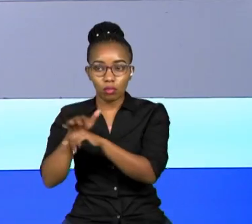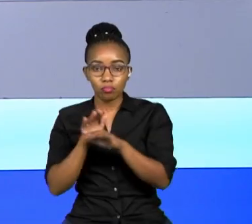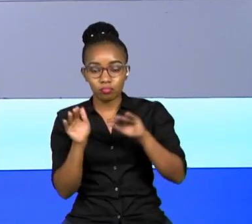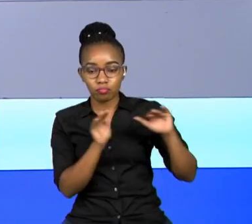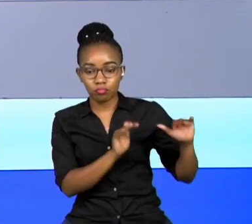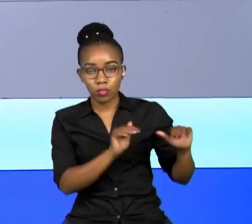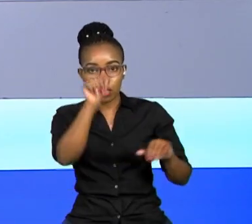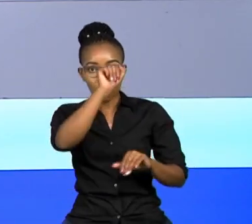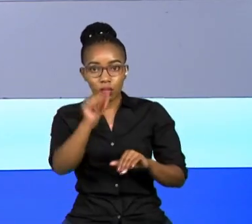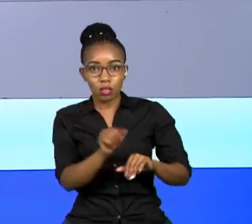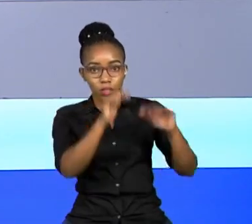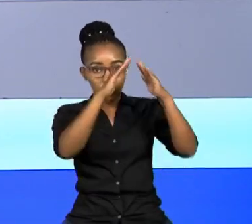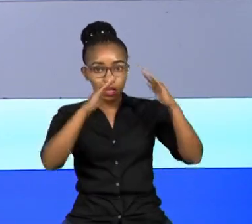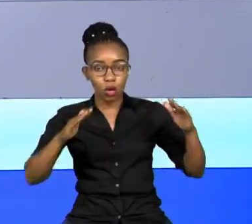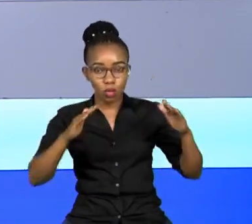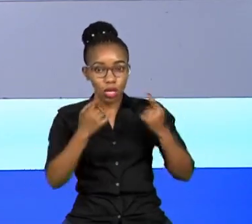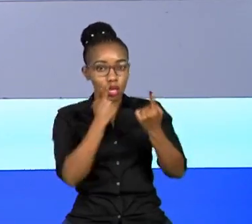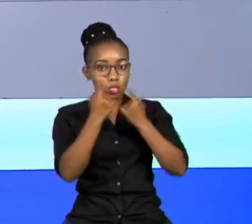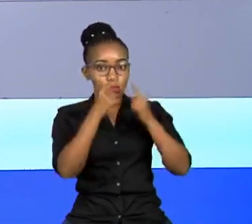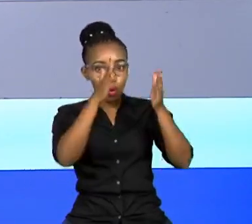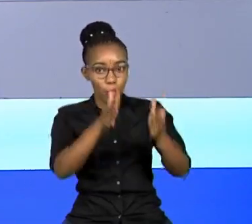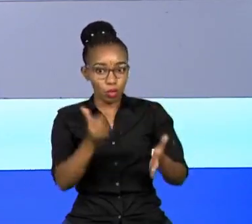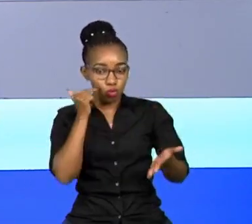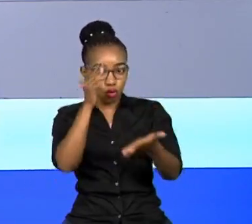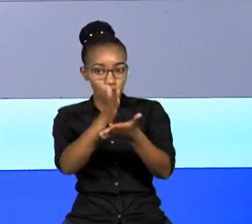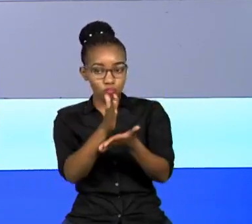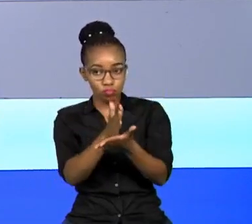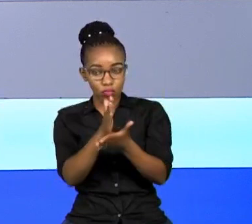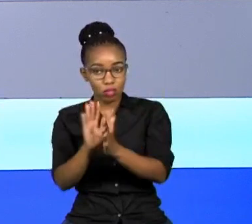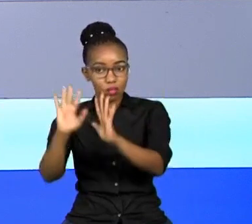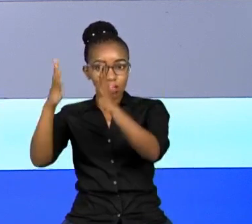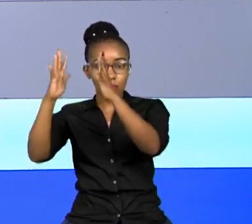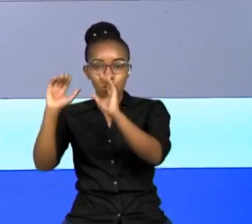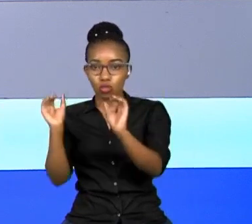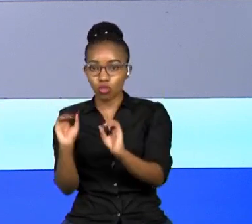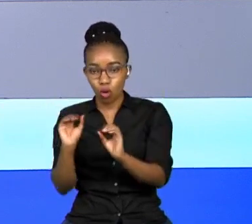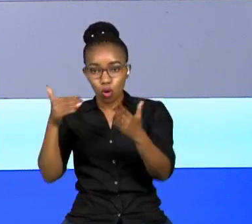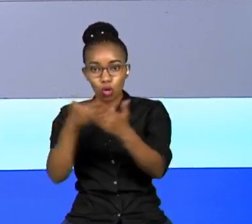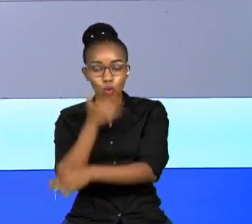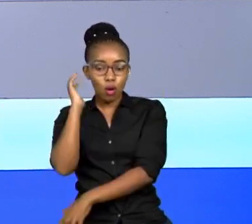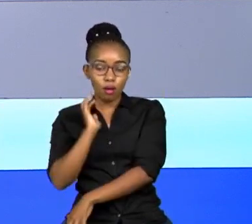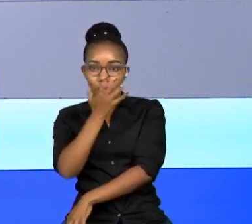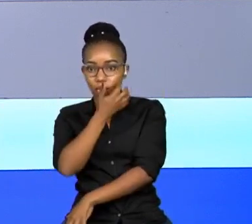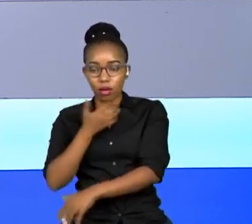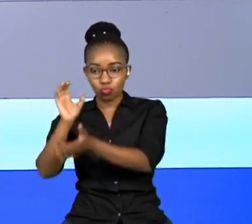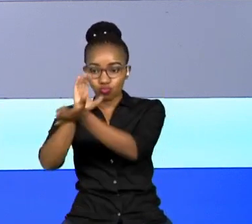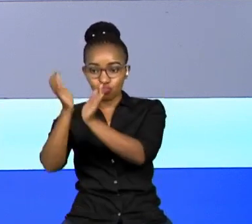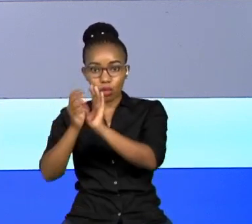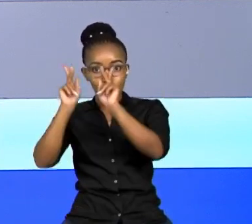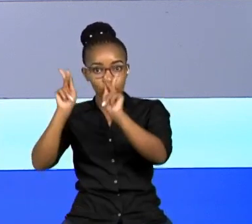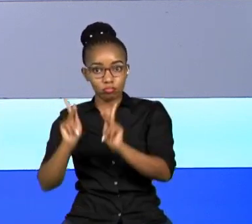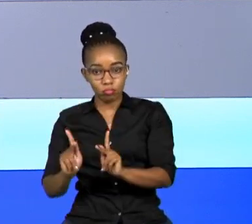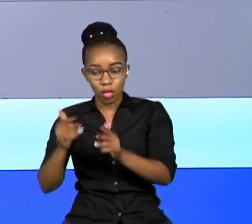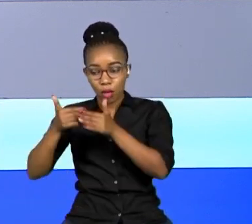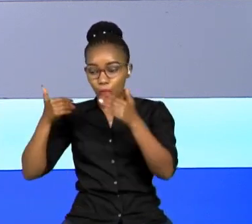Meanwhile, State House spokesperson Kanza Dene has confirmed there will be no physical celebrations at the new Jomo Kenyatta Stadium in Kisumu, as earlier